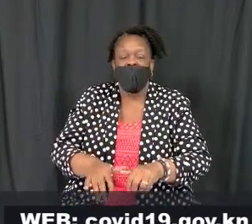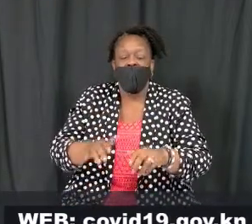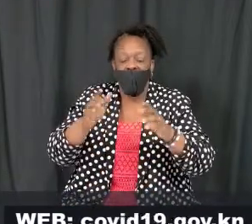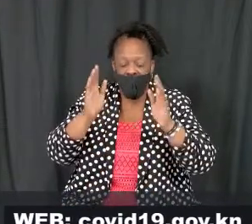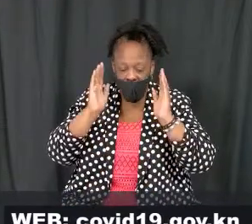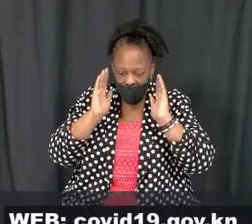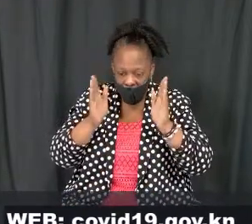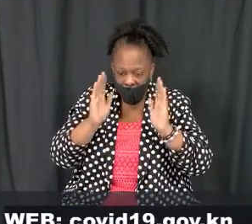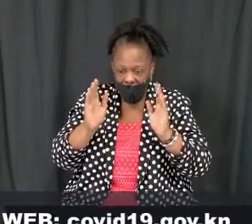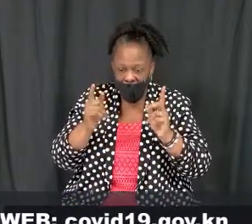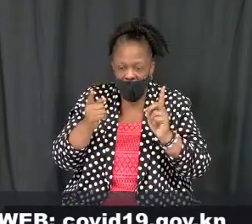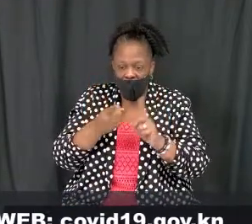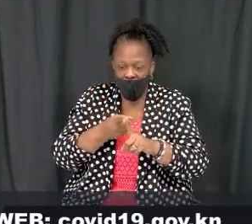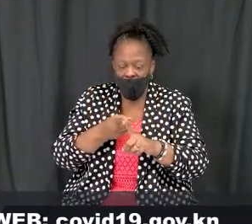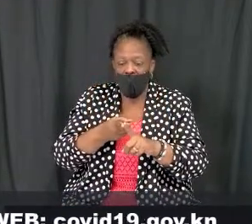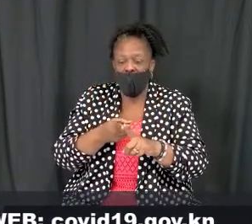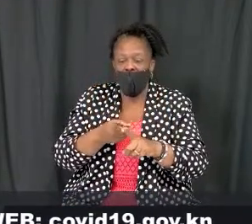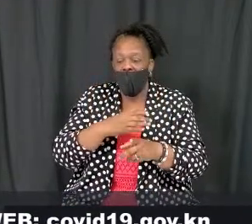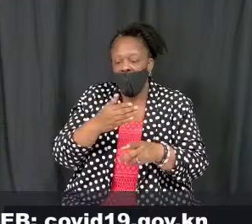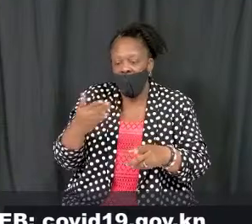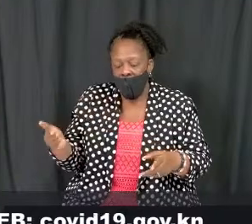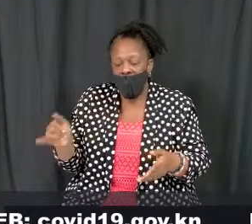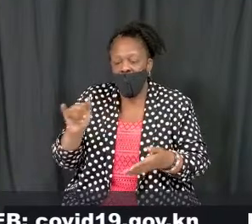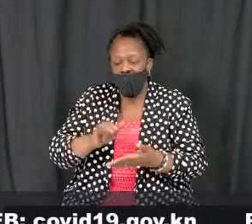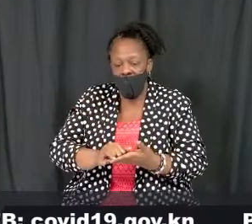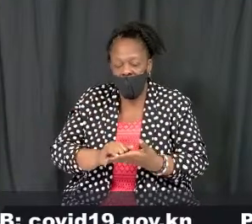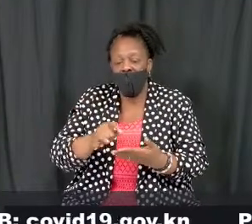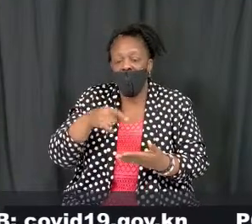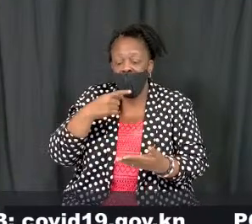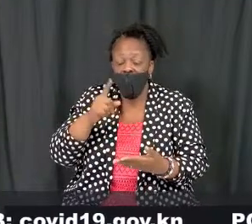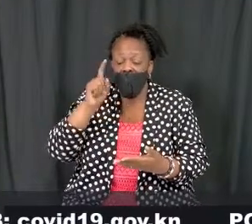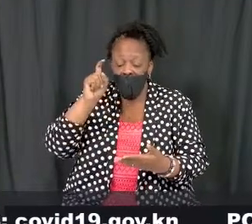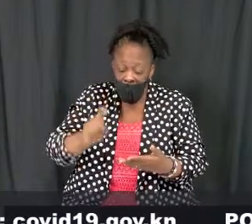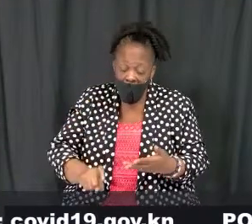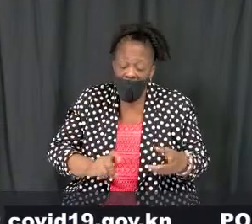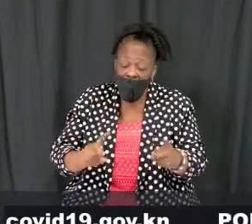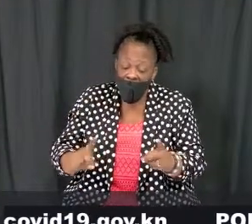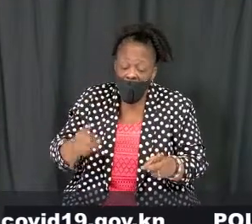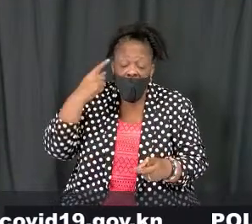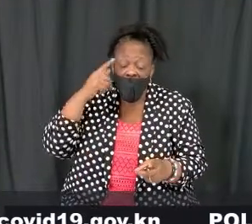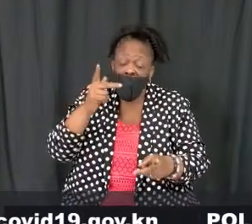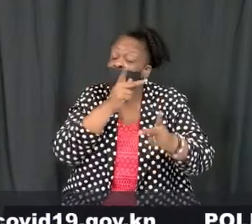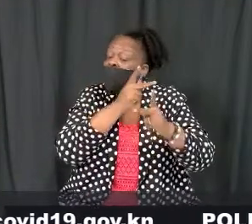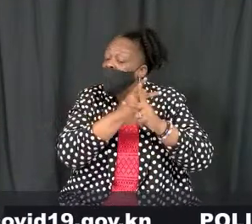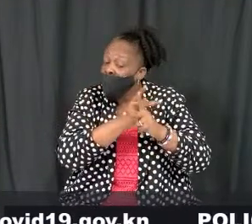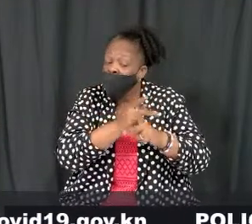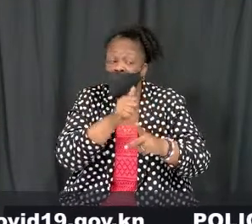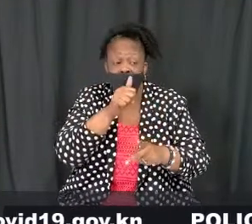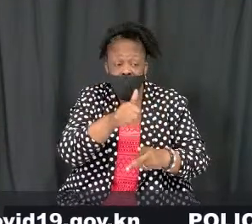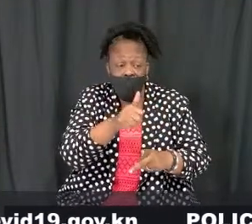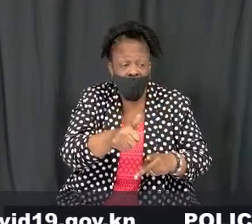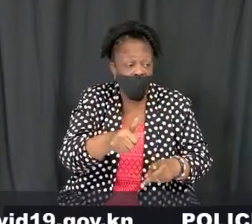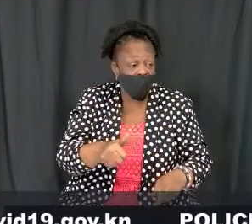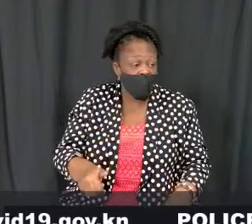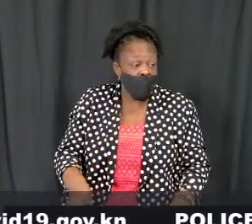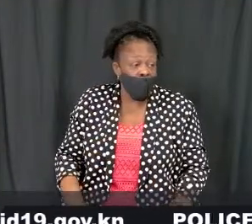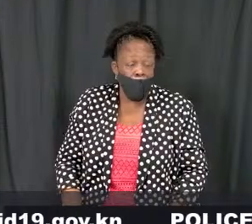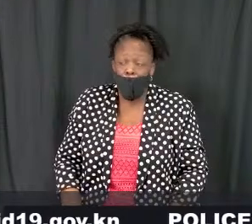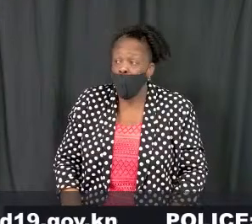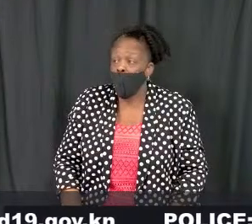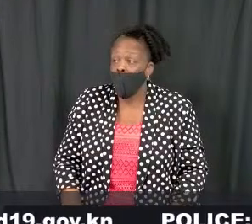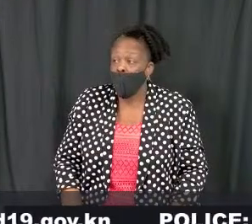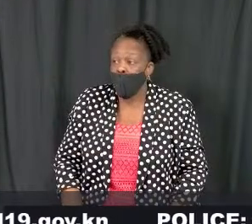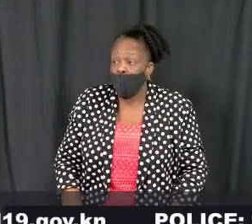the pharmaceutical measures that have been put in place for your own safety and security.